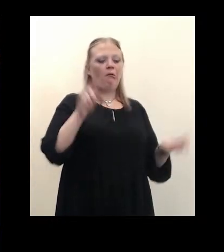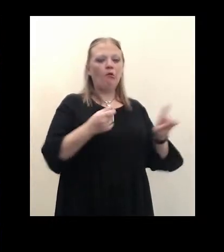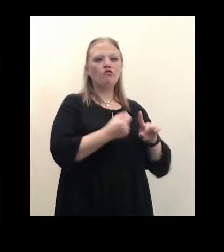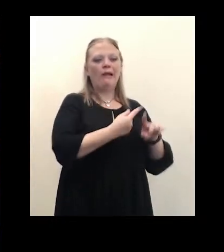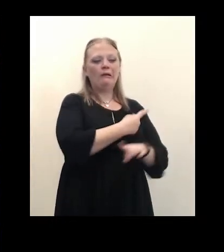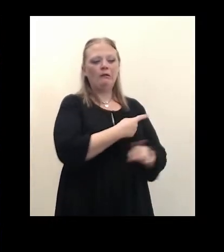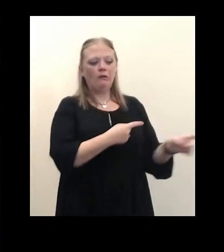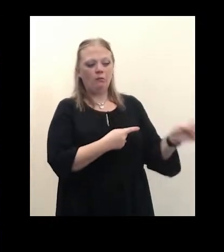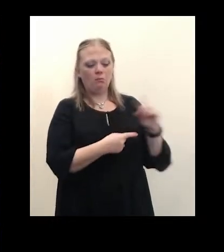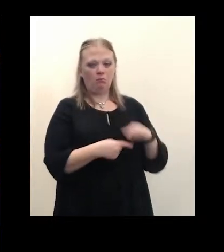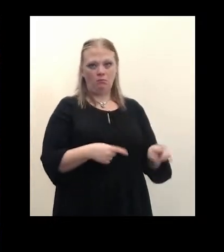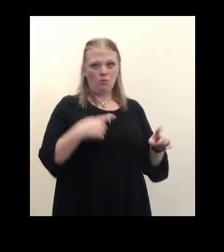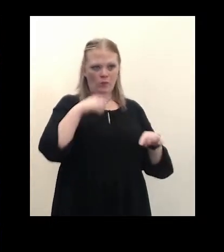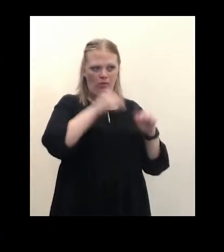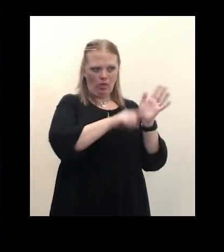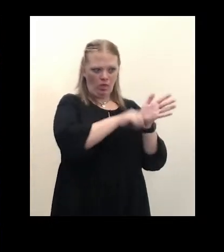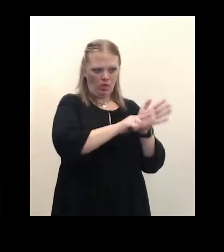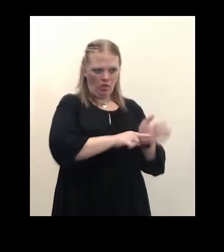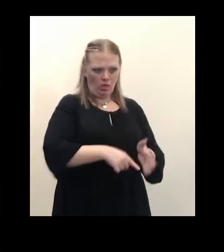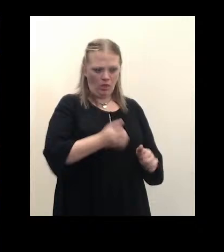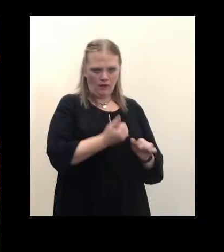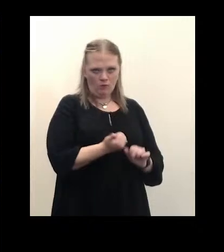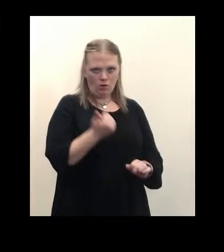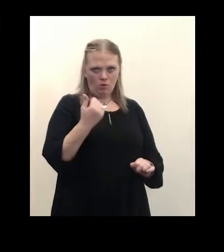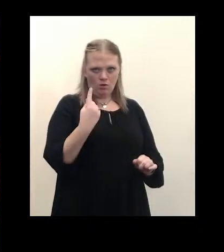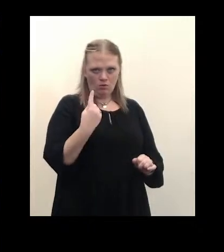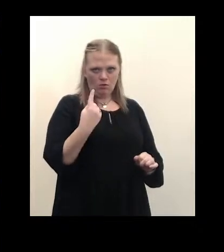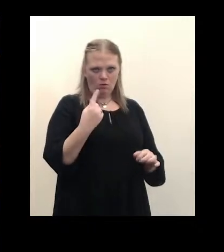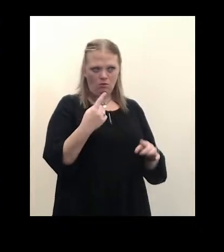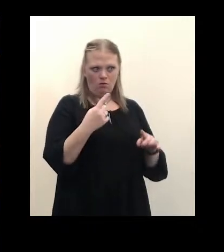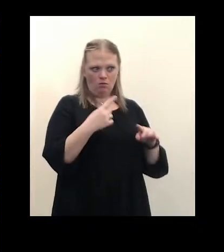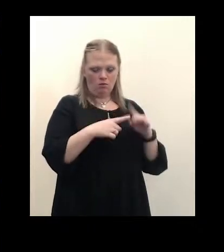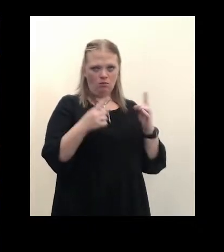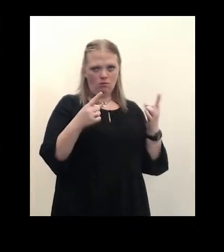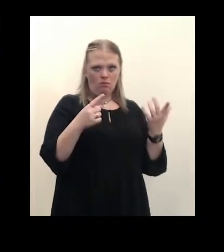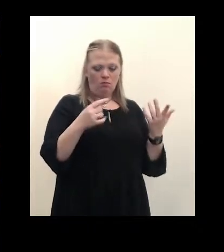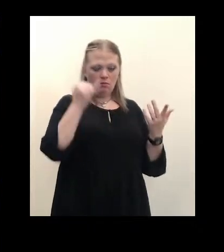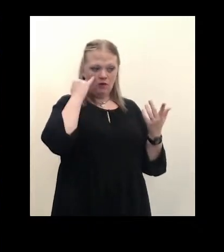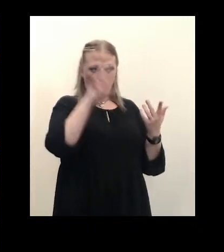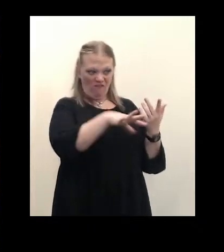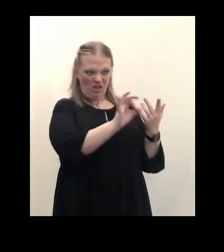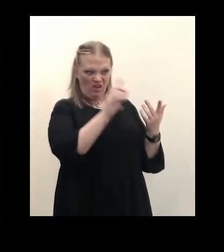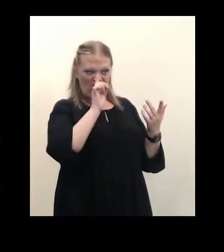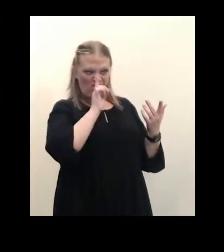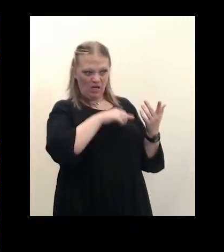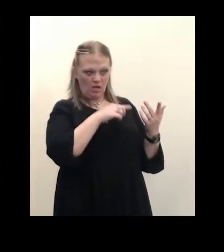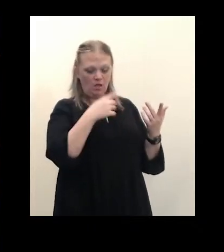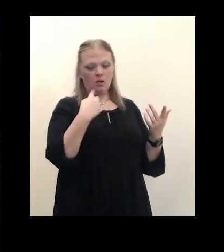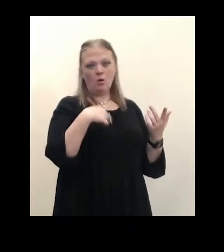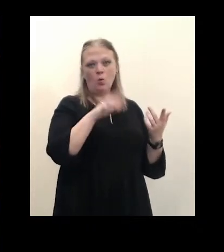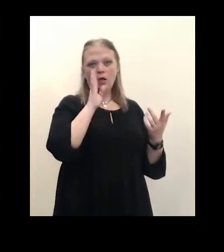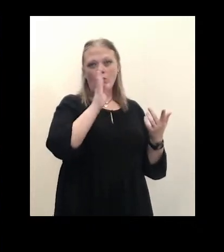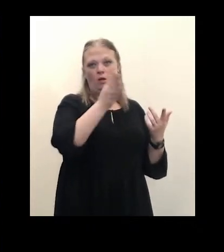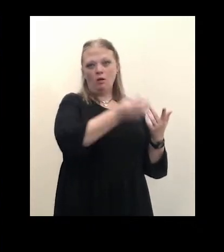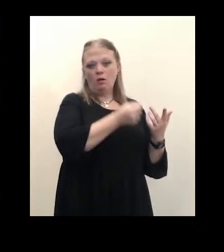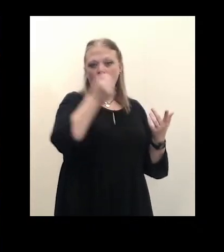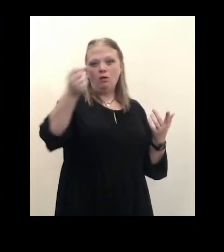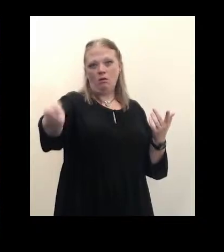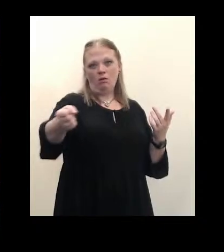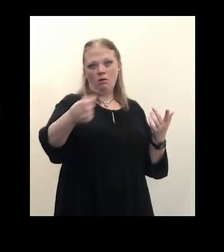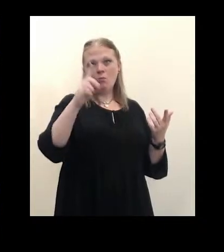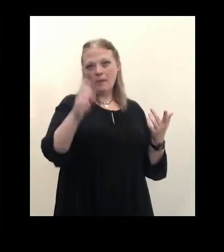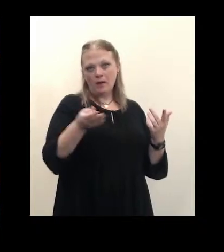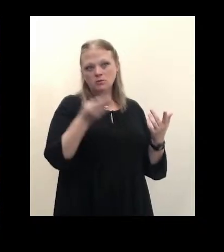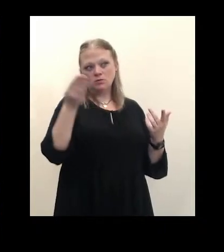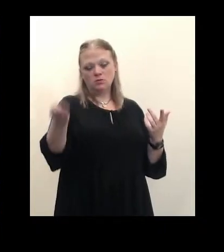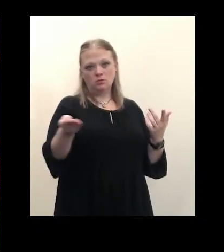with an illegal, we'll prosecute you. We actually have to turn it over. So for those who think it's funny, ha ha ha,